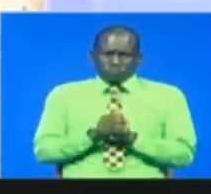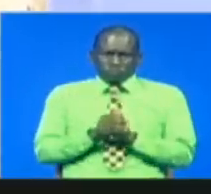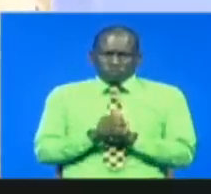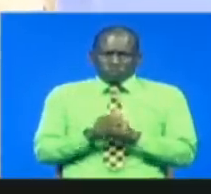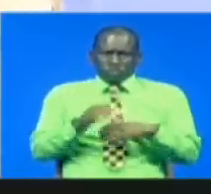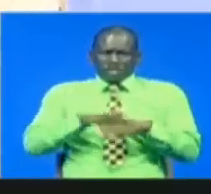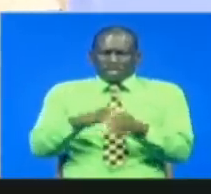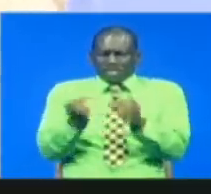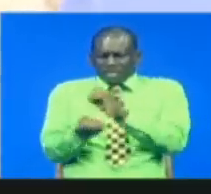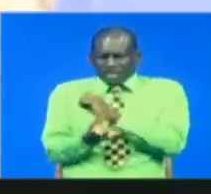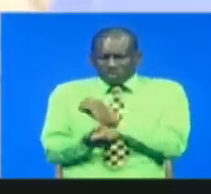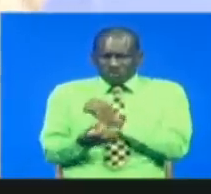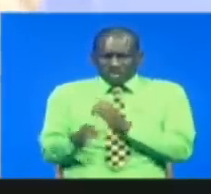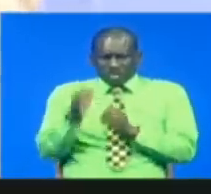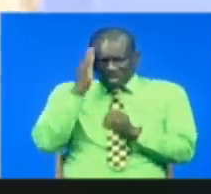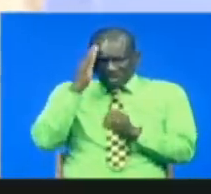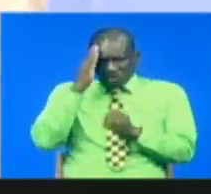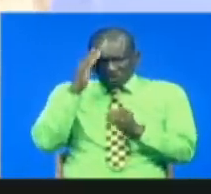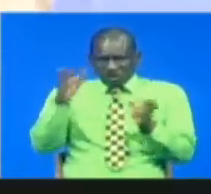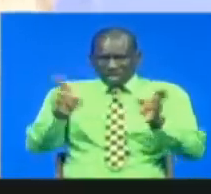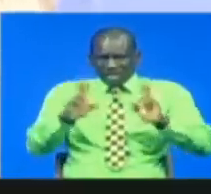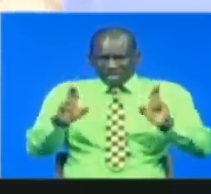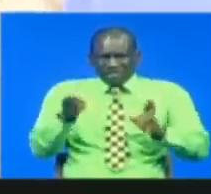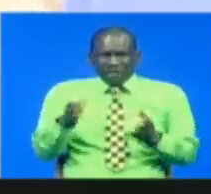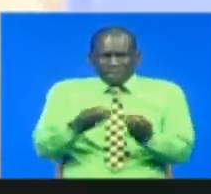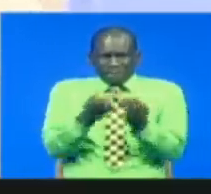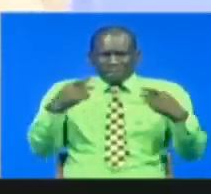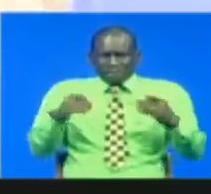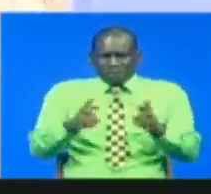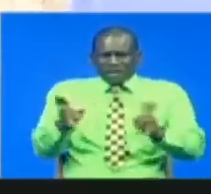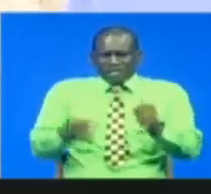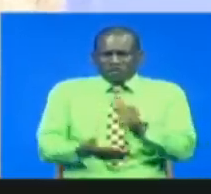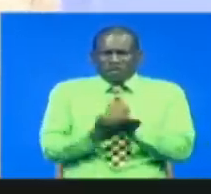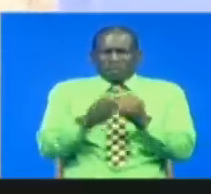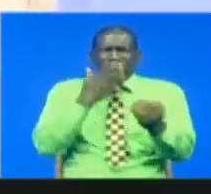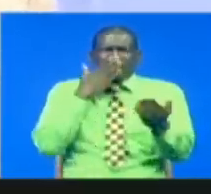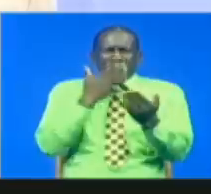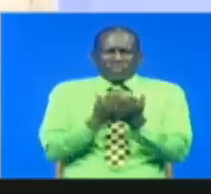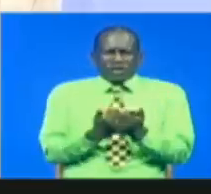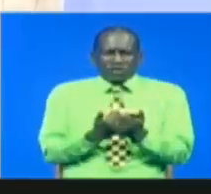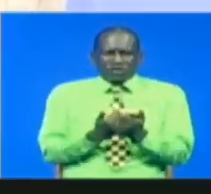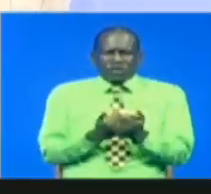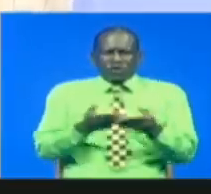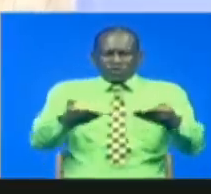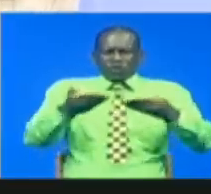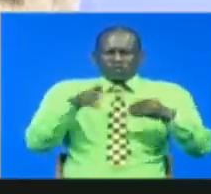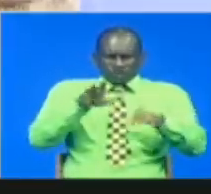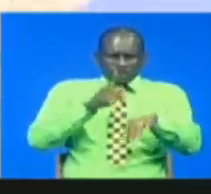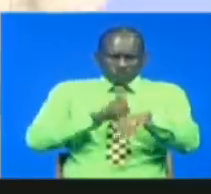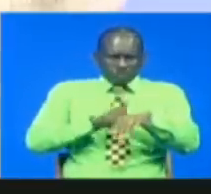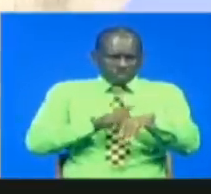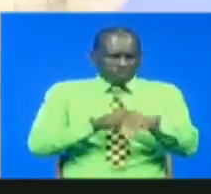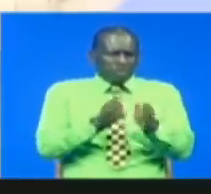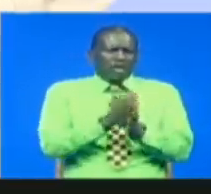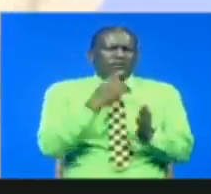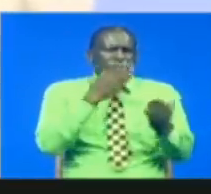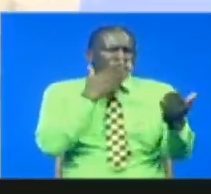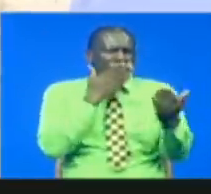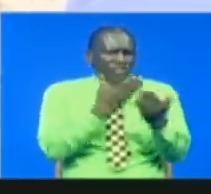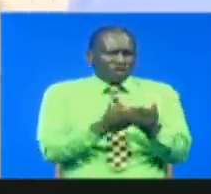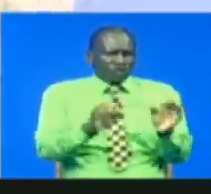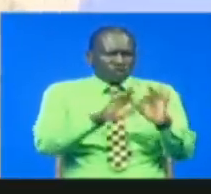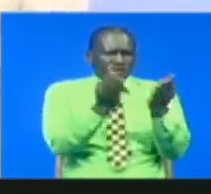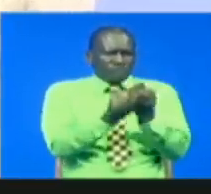za counseling, najua iko tayari, kuna watu wengi wako tayari kusaidia. Shukrani sana kwa kutupa muda wako. Na tunasema pia asante kwa